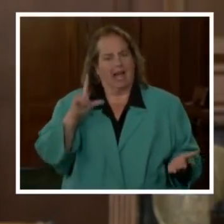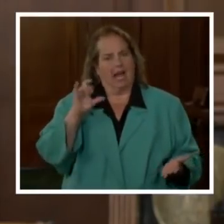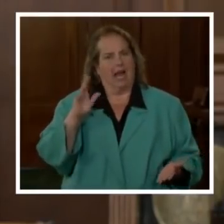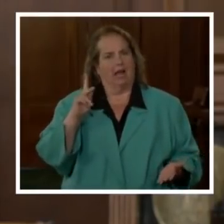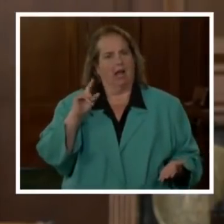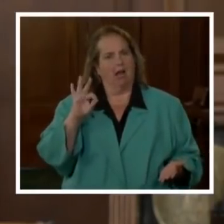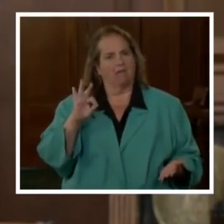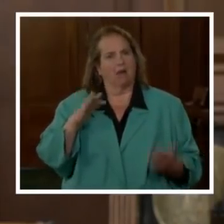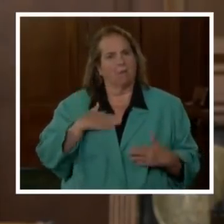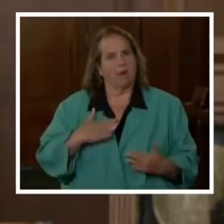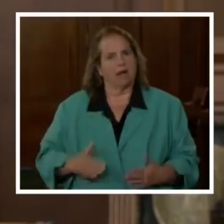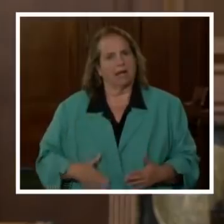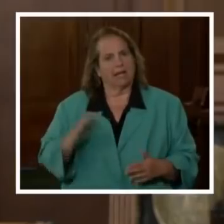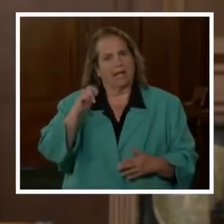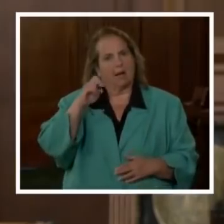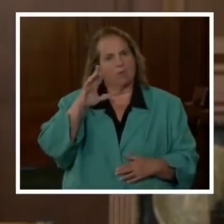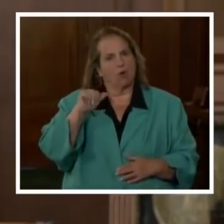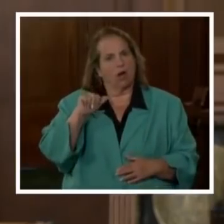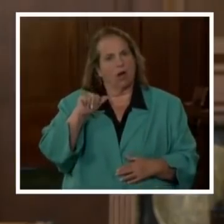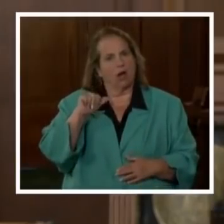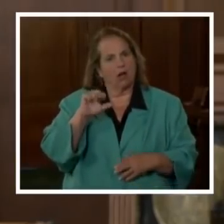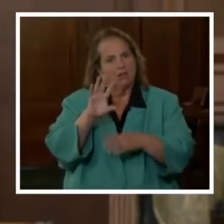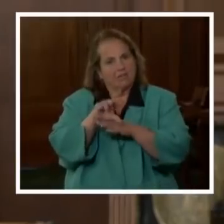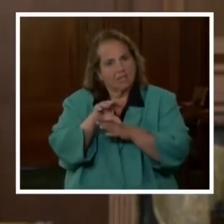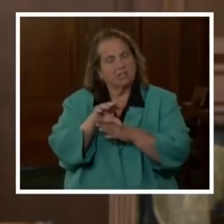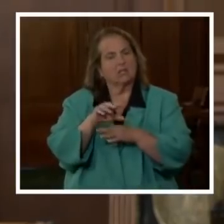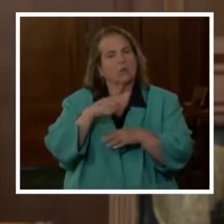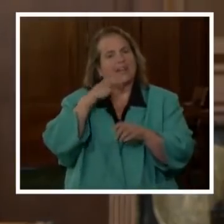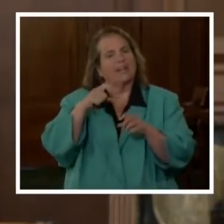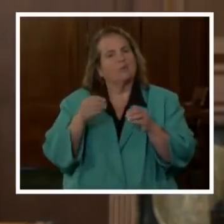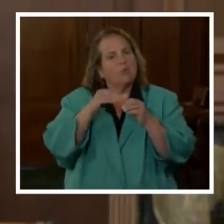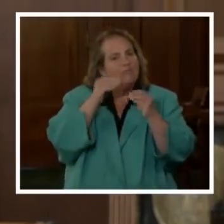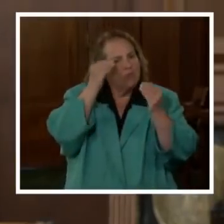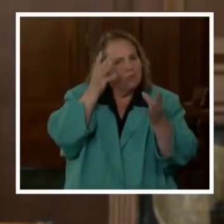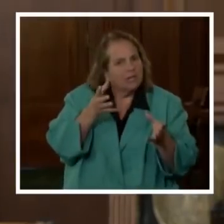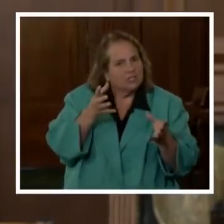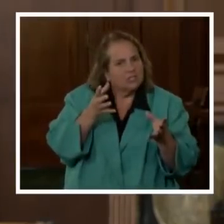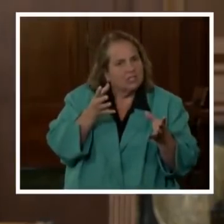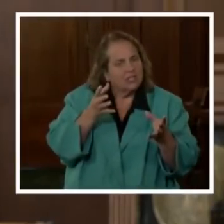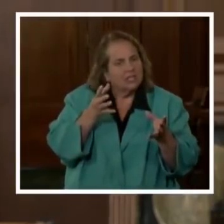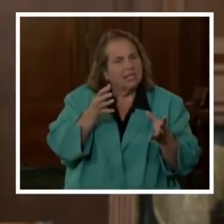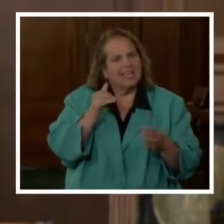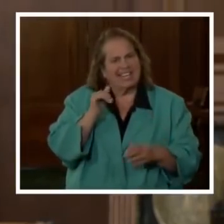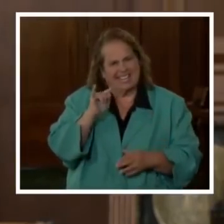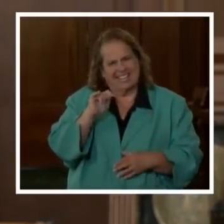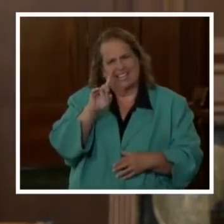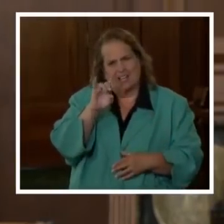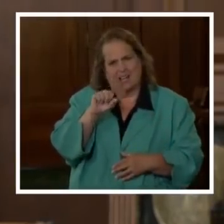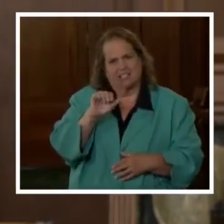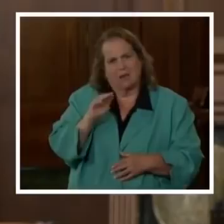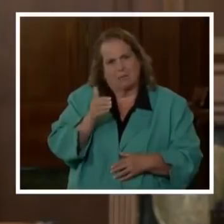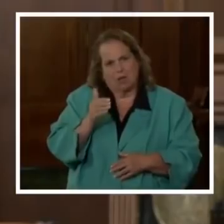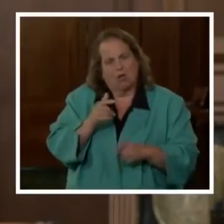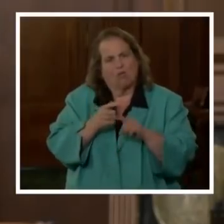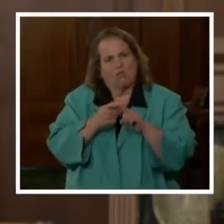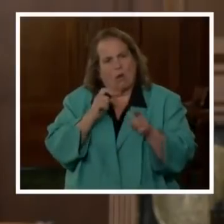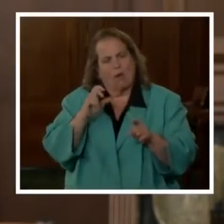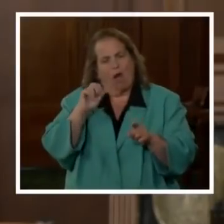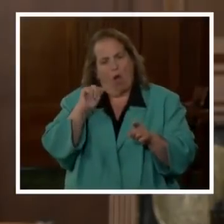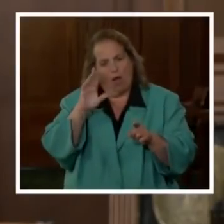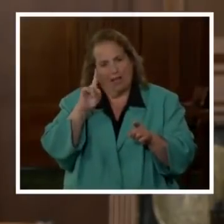of body camera footage, we need more information. It does appear from the footage and from the